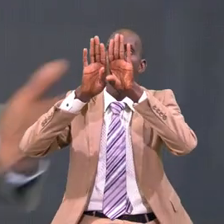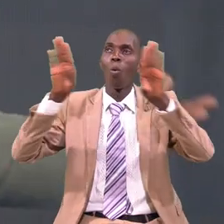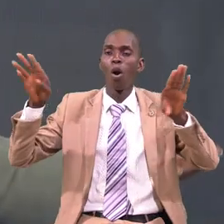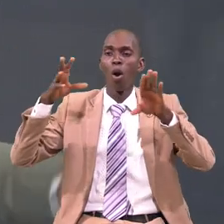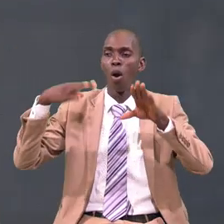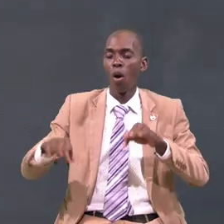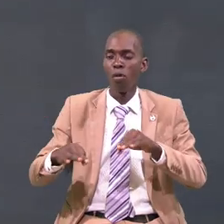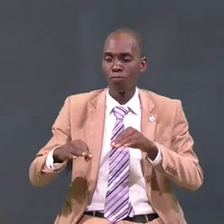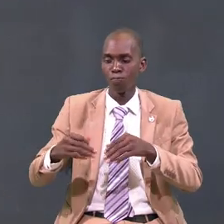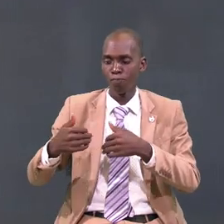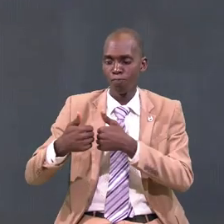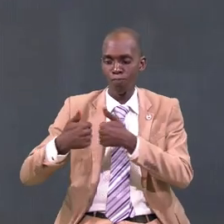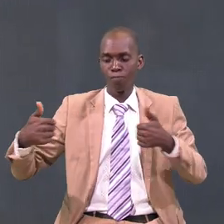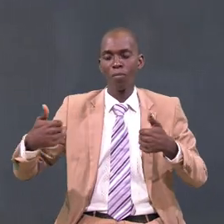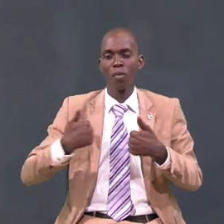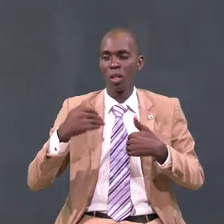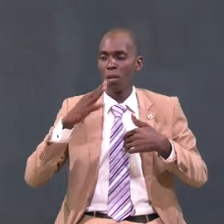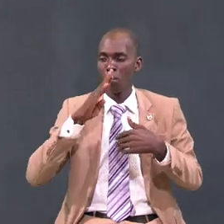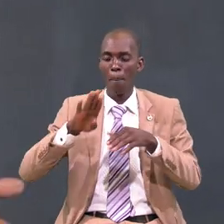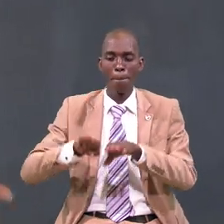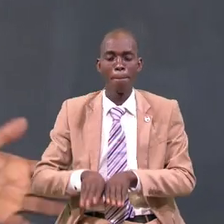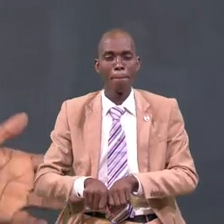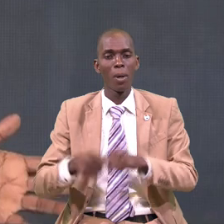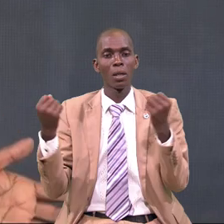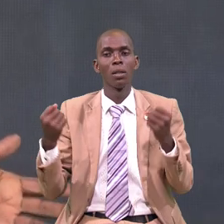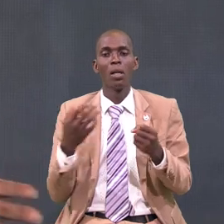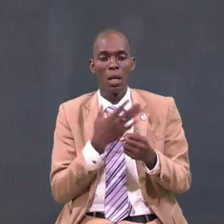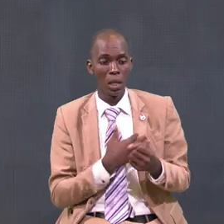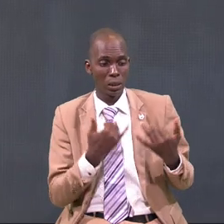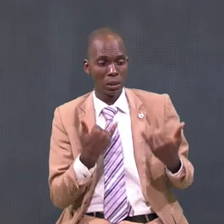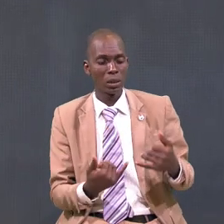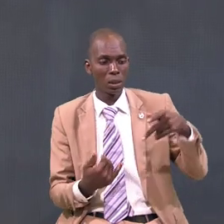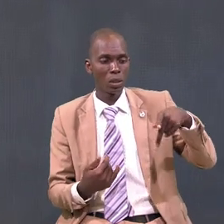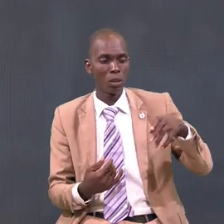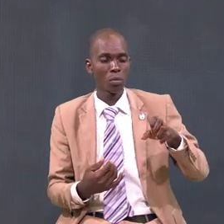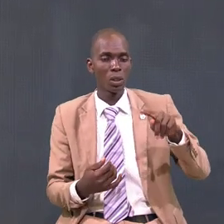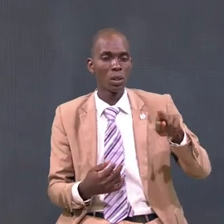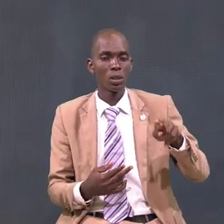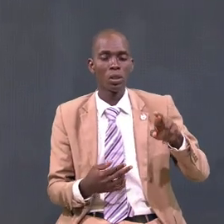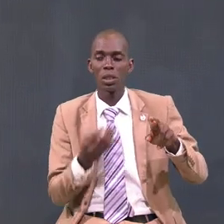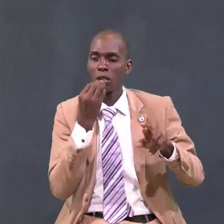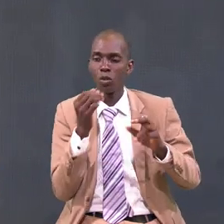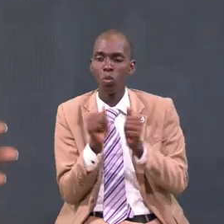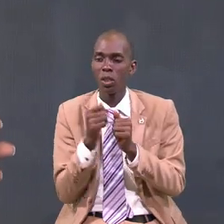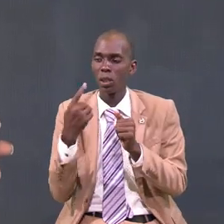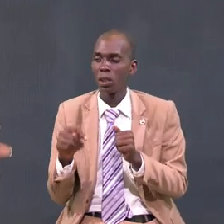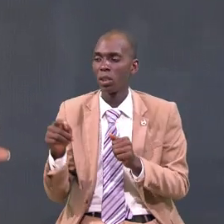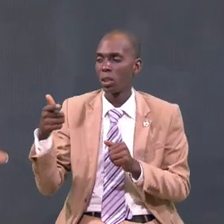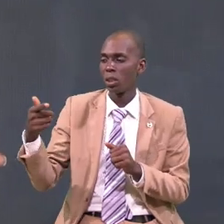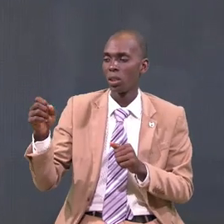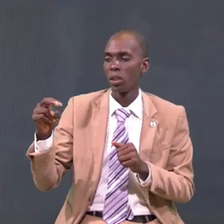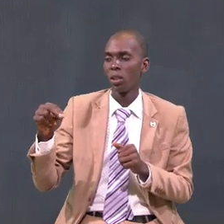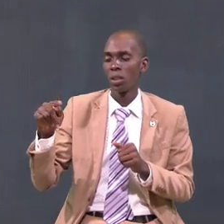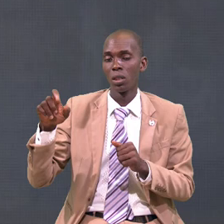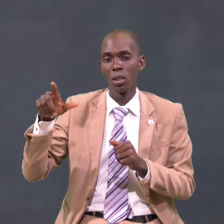And so he ate with the Gentiles. And when the Jews came, and Peter